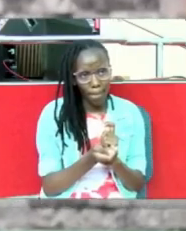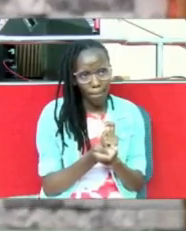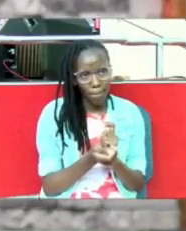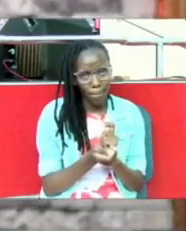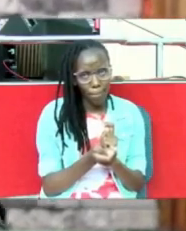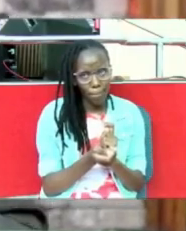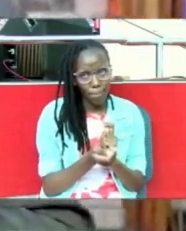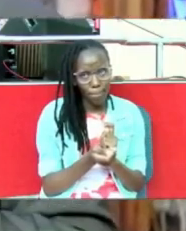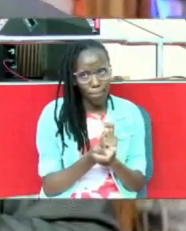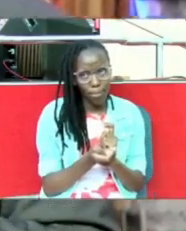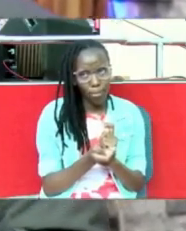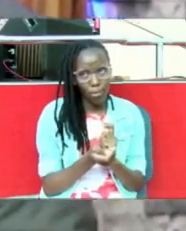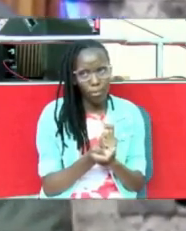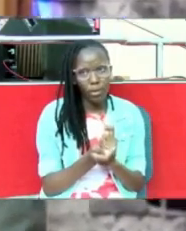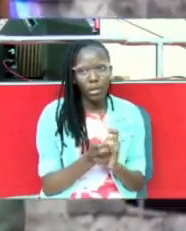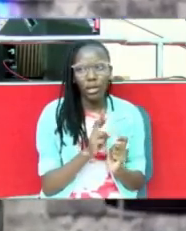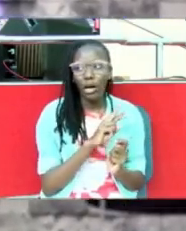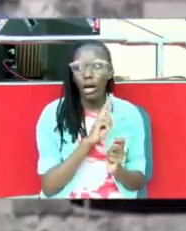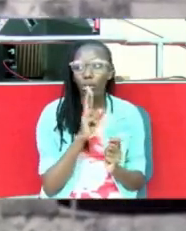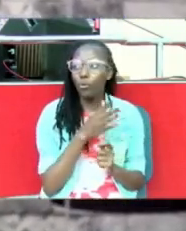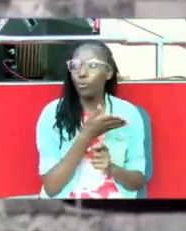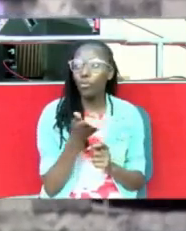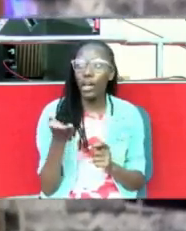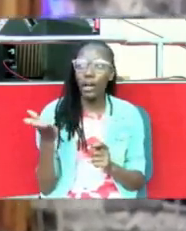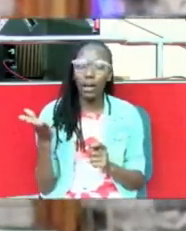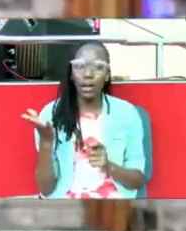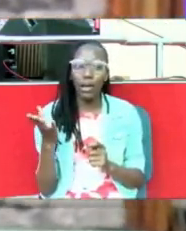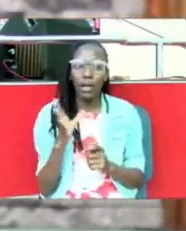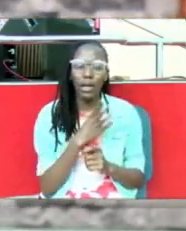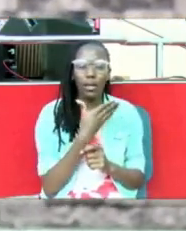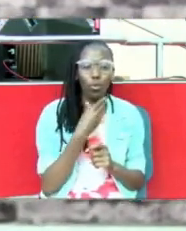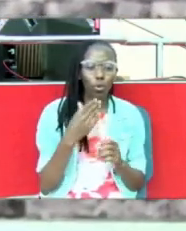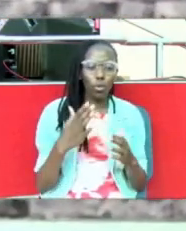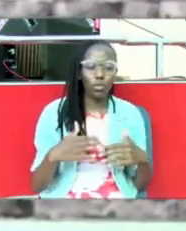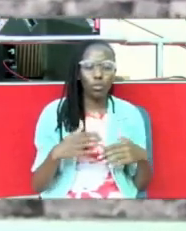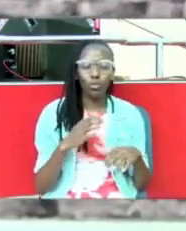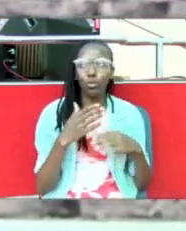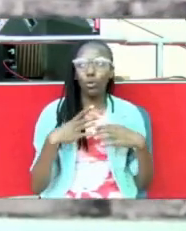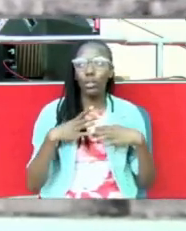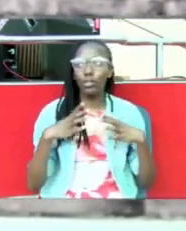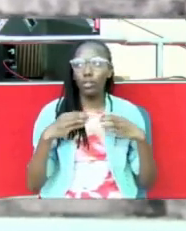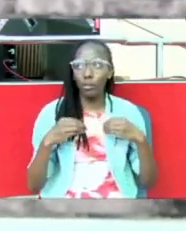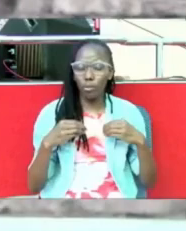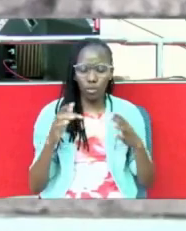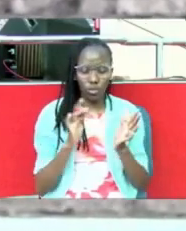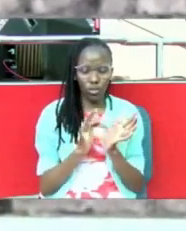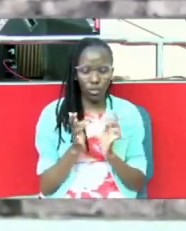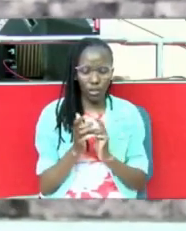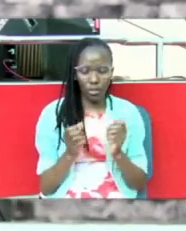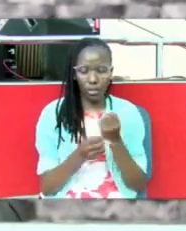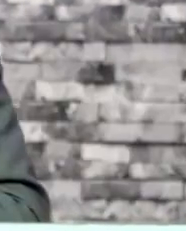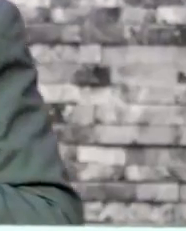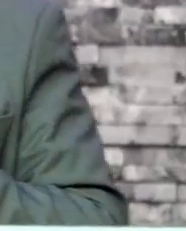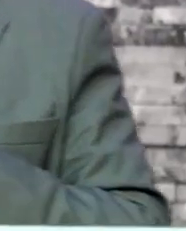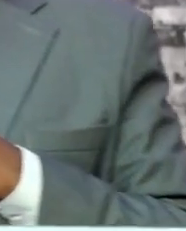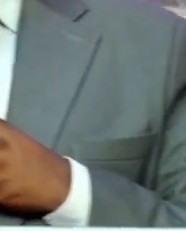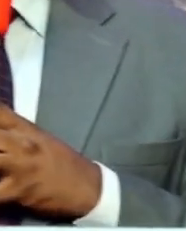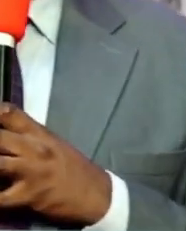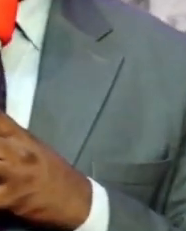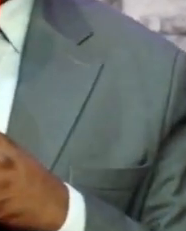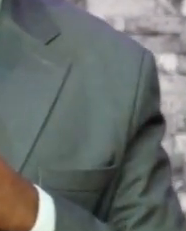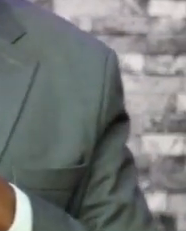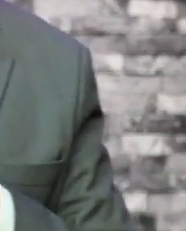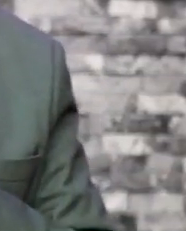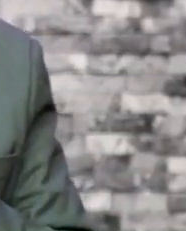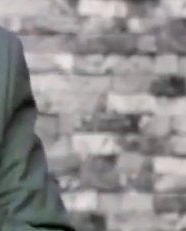yako. So are you there and you'd like to receive Jesus as Lord and Savior of your life? Kwa pale na ungeweza kumpokea Yesu kama mwokozi wa maisha yako. You